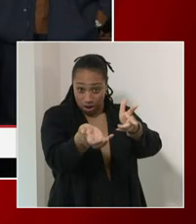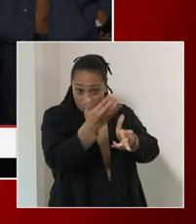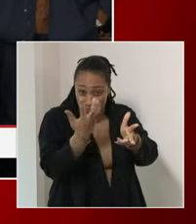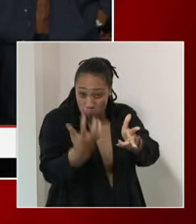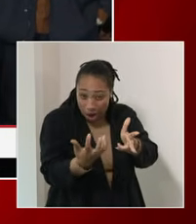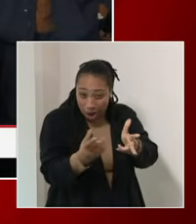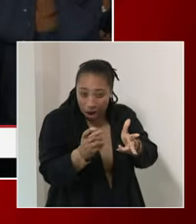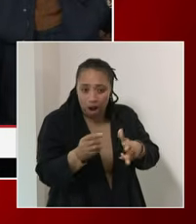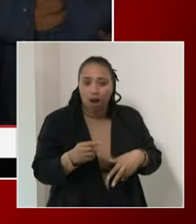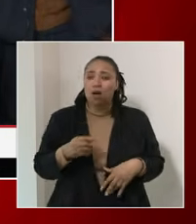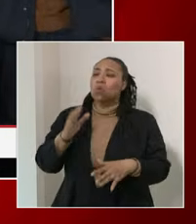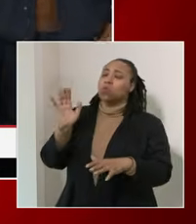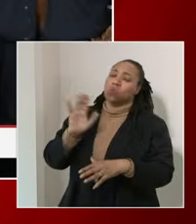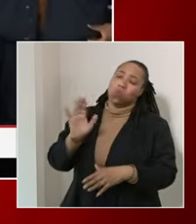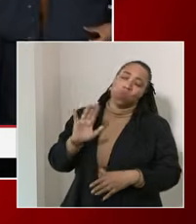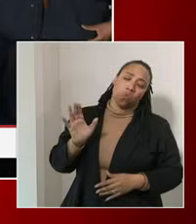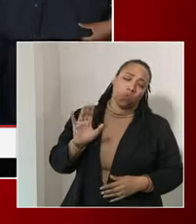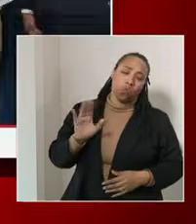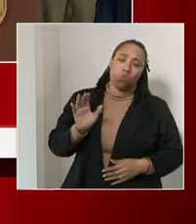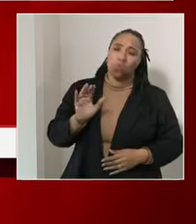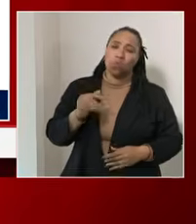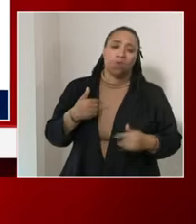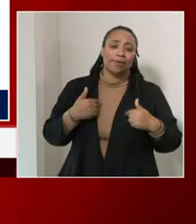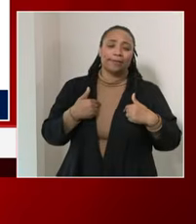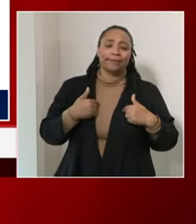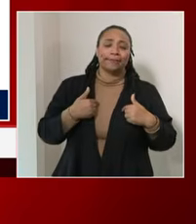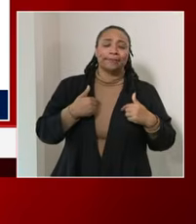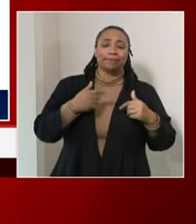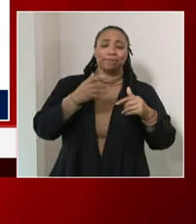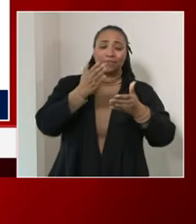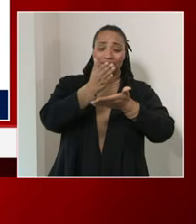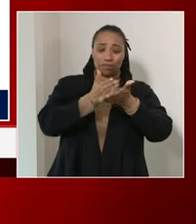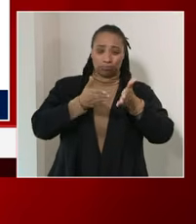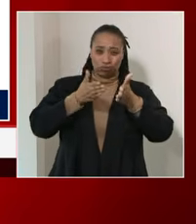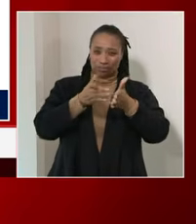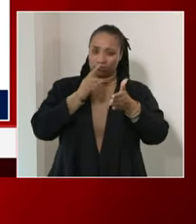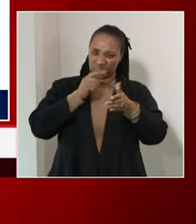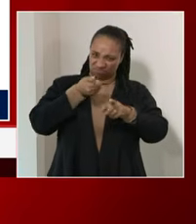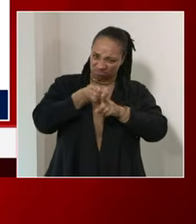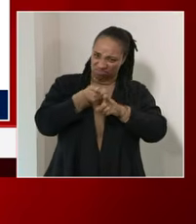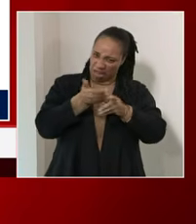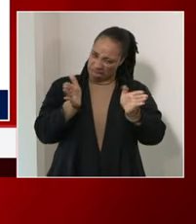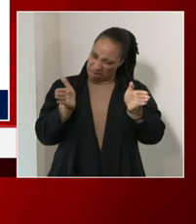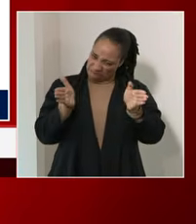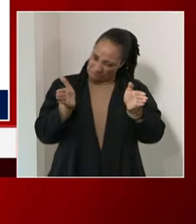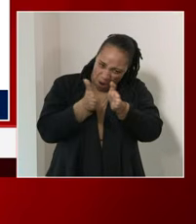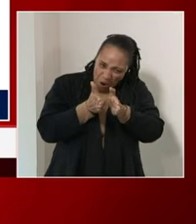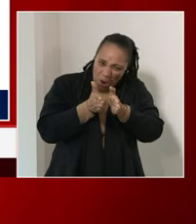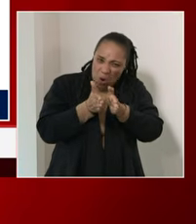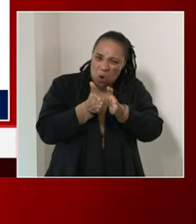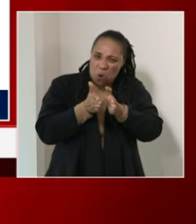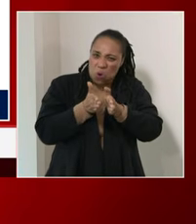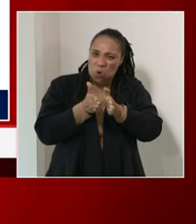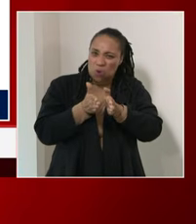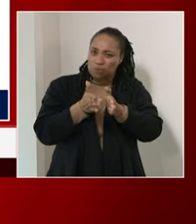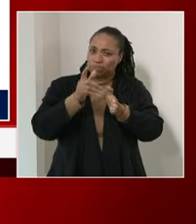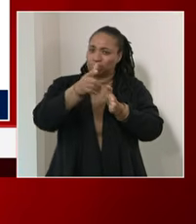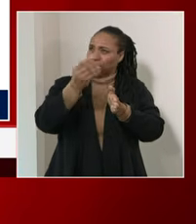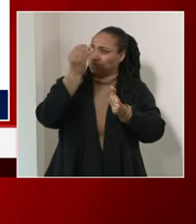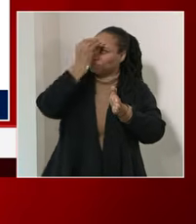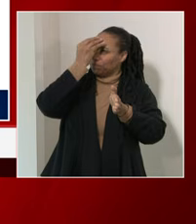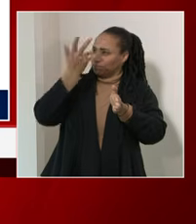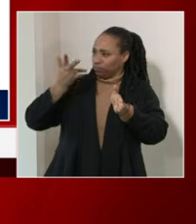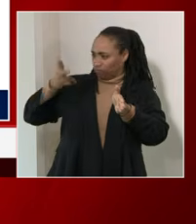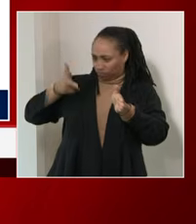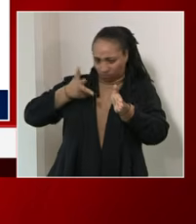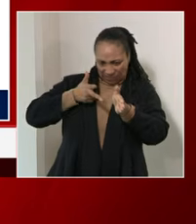but because cars are parked there, there's mounds of snow in between the cars and the roadways. Like, what can be done to open those lanes